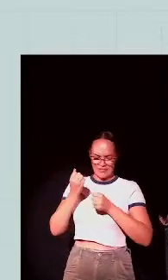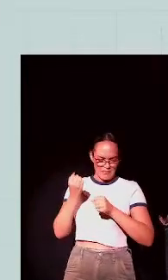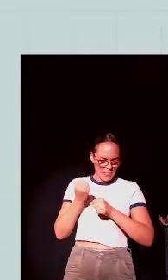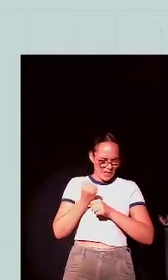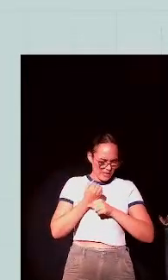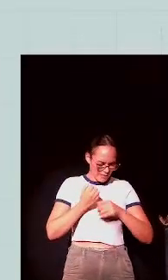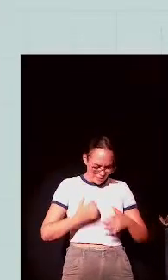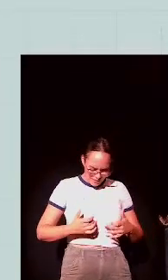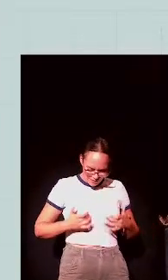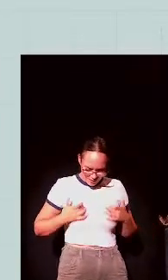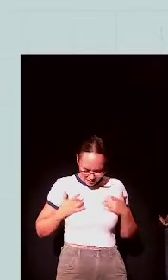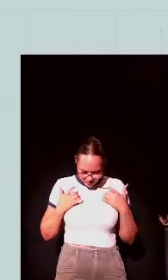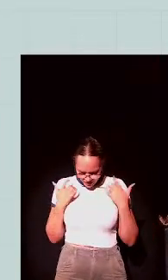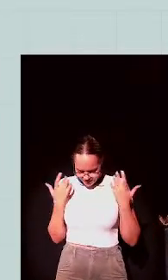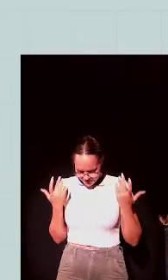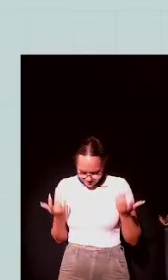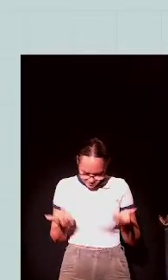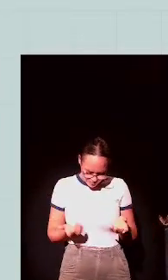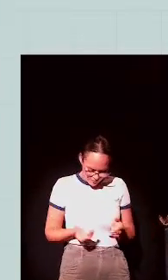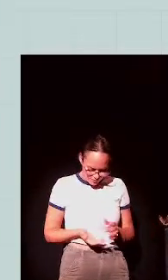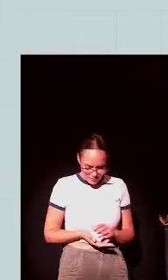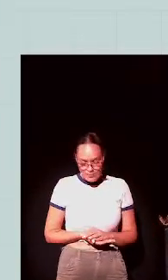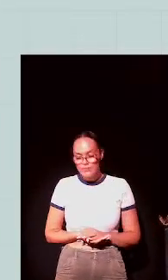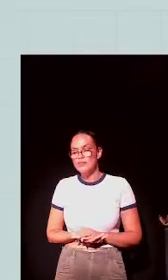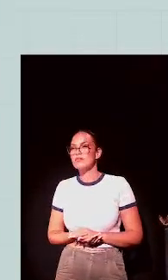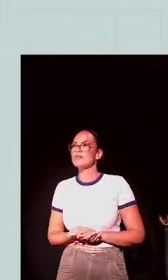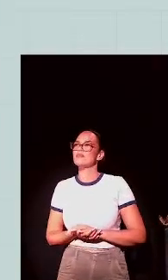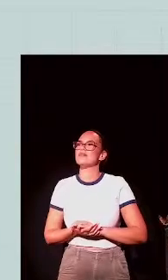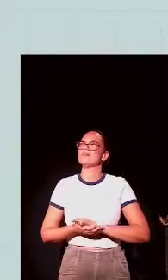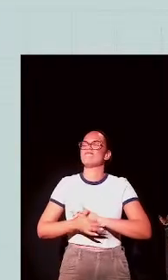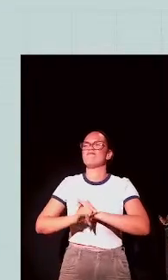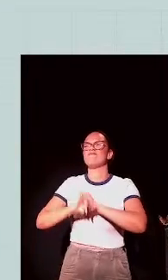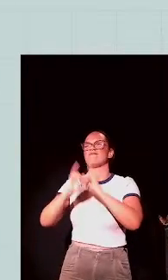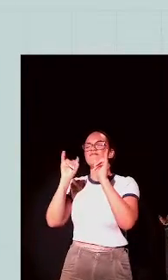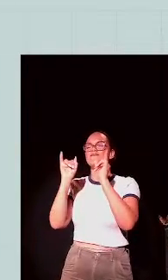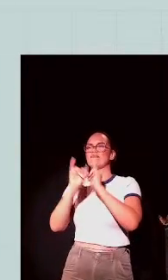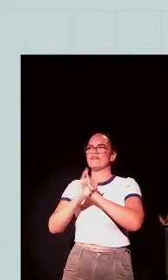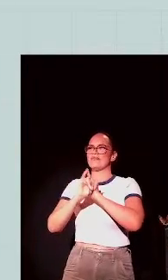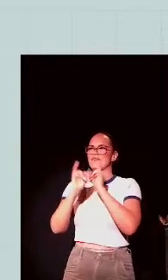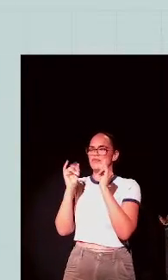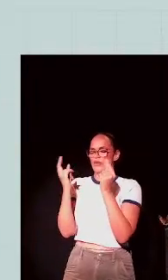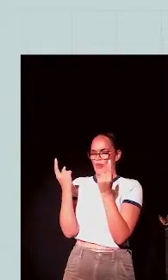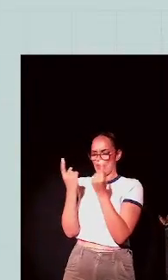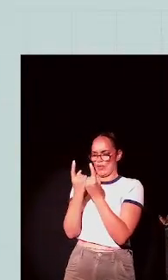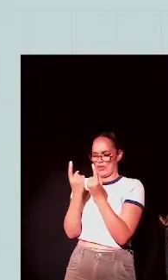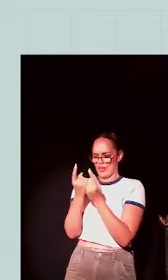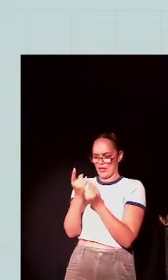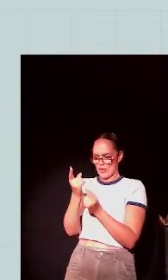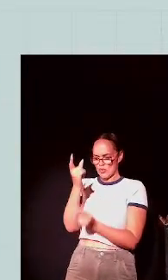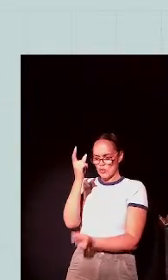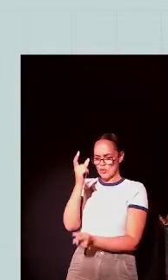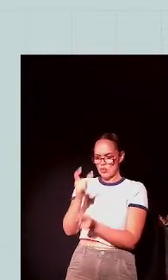this way. What a wicked thing to do,